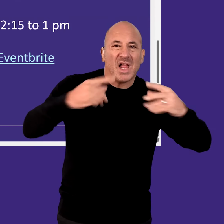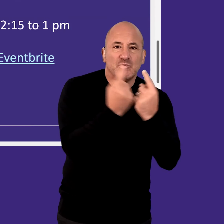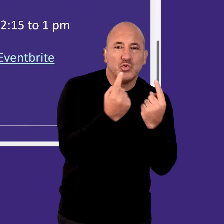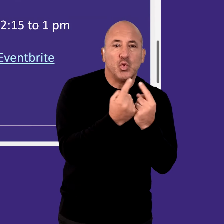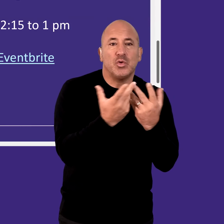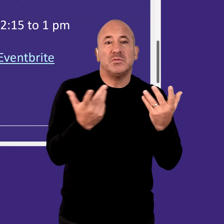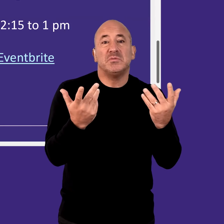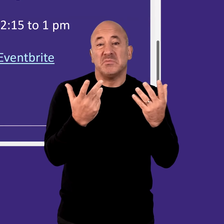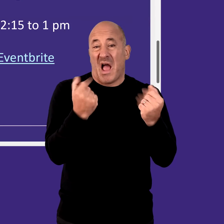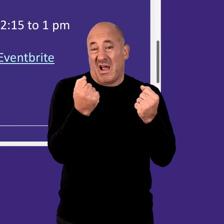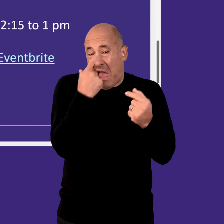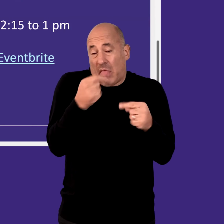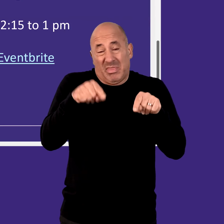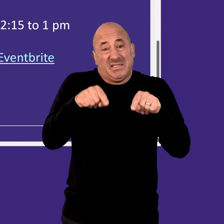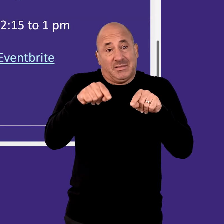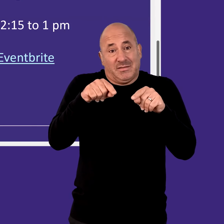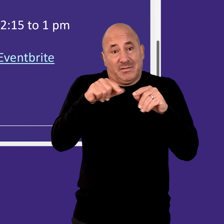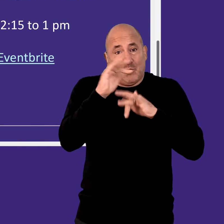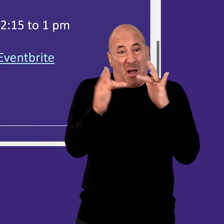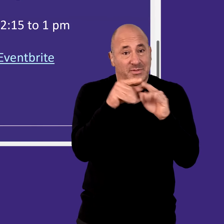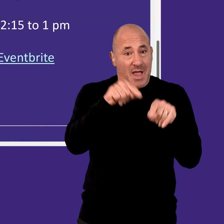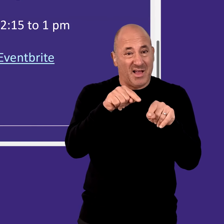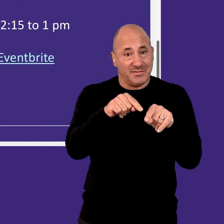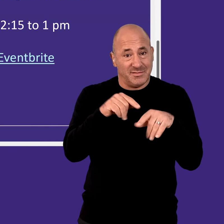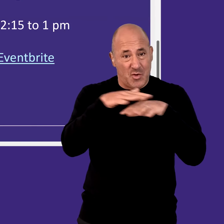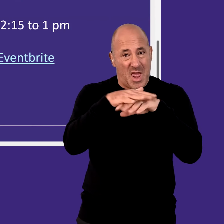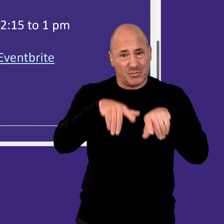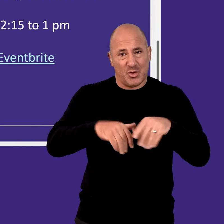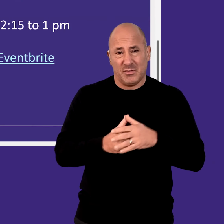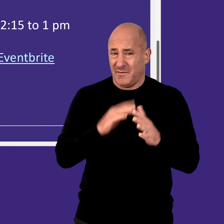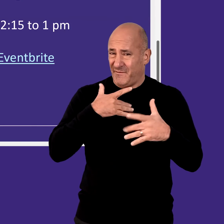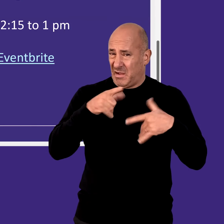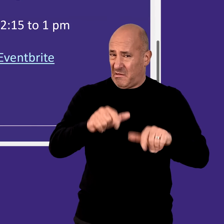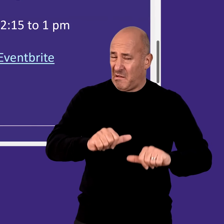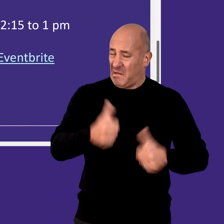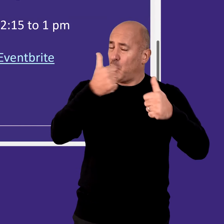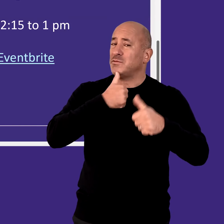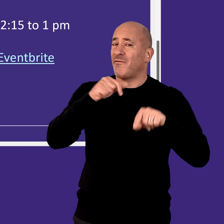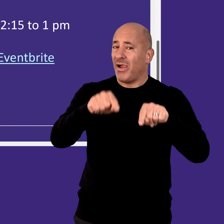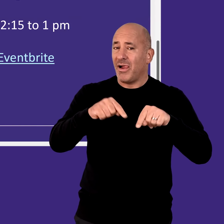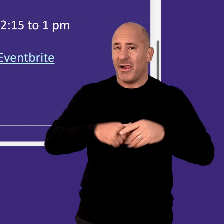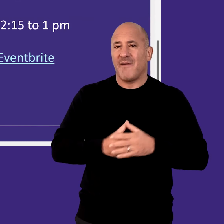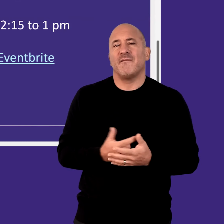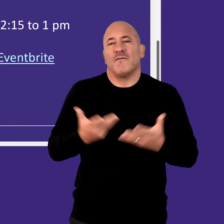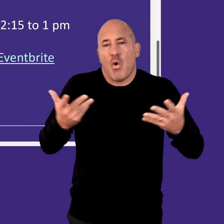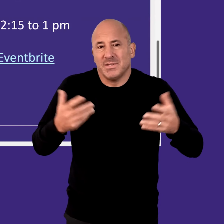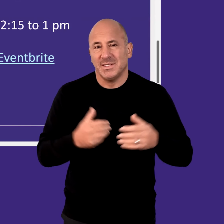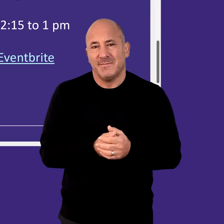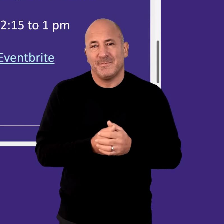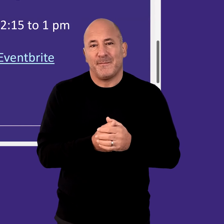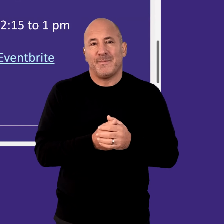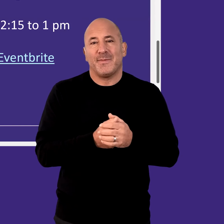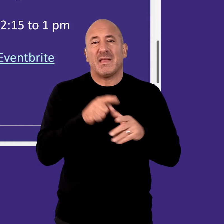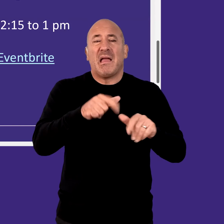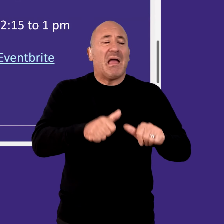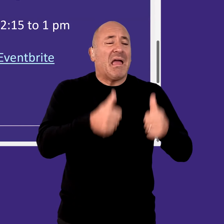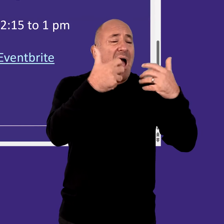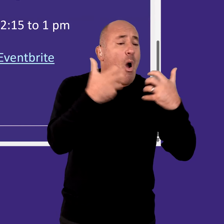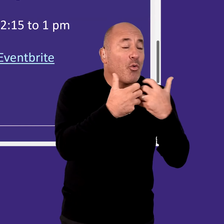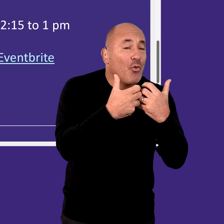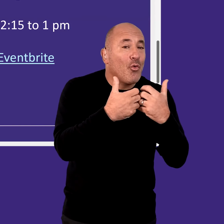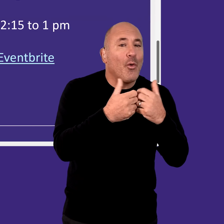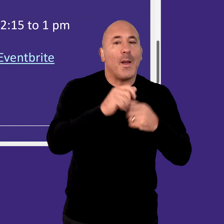talk about rural issues, for example, then there'll be an opportunity to do that on this networking site. We think it's going to be really good and really useful.